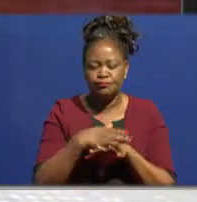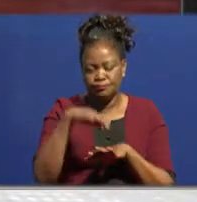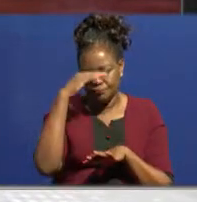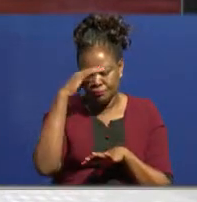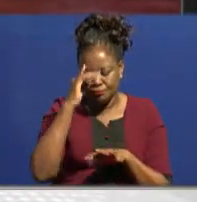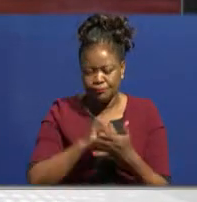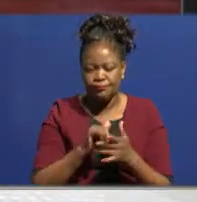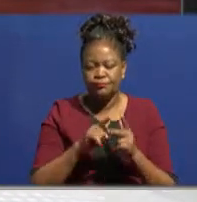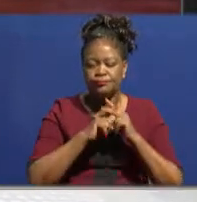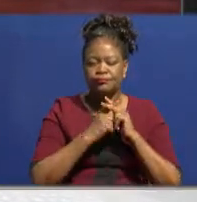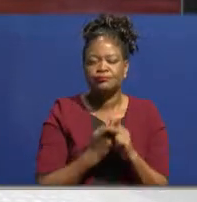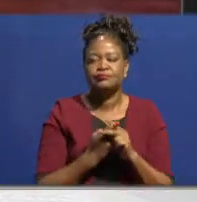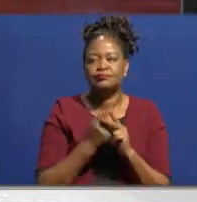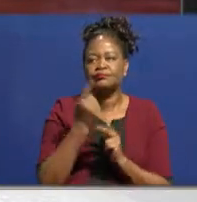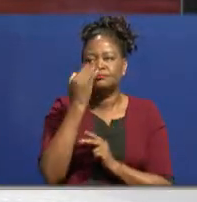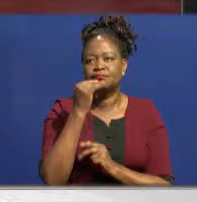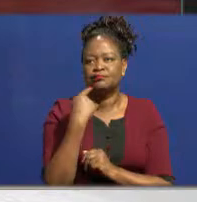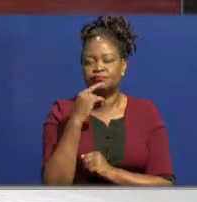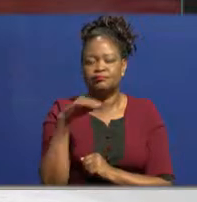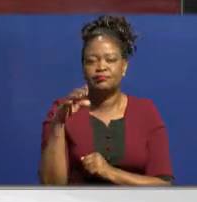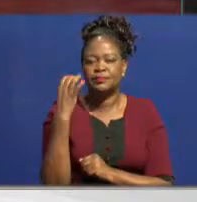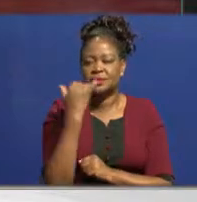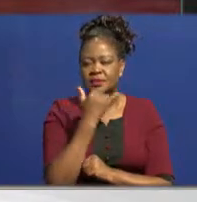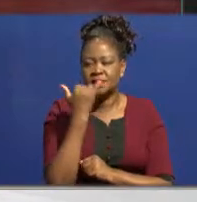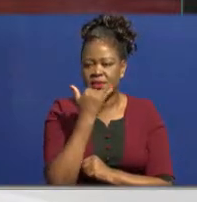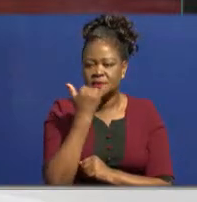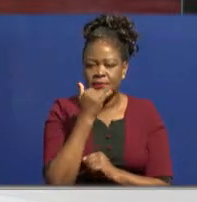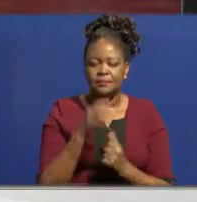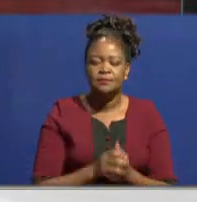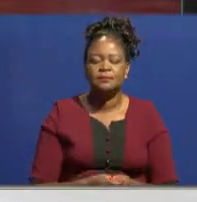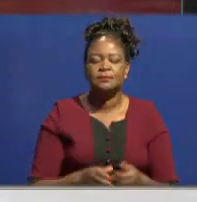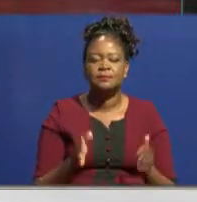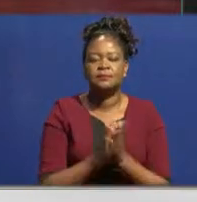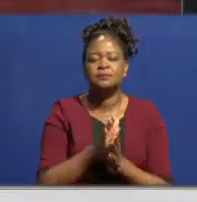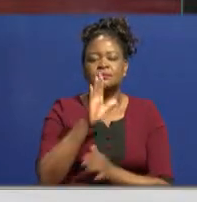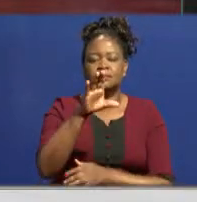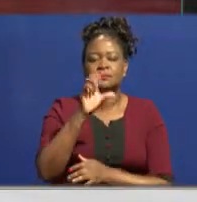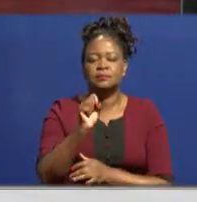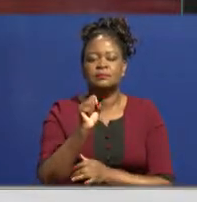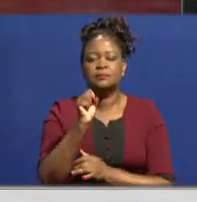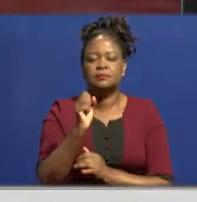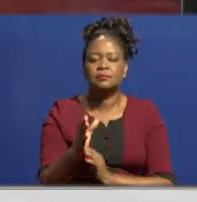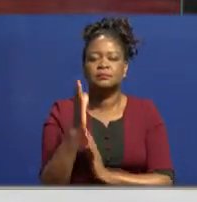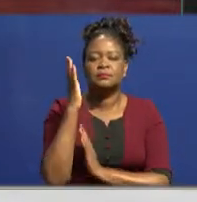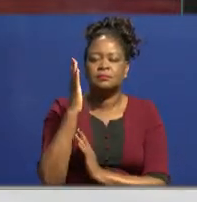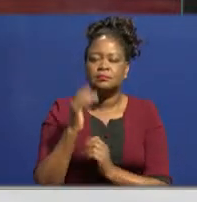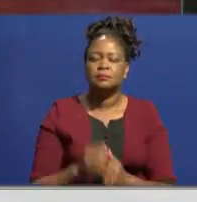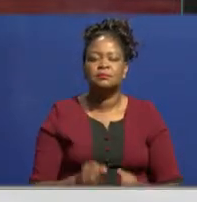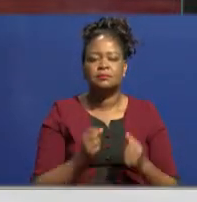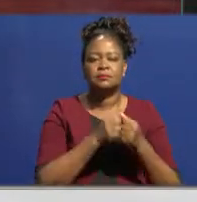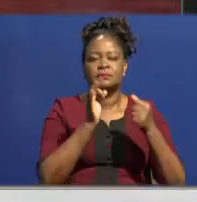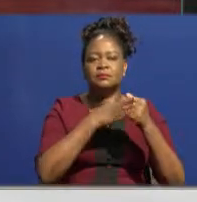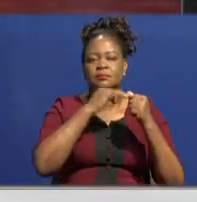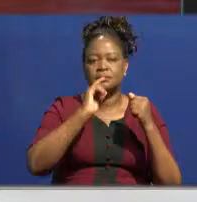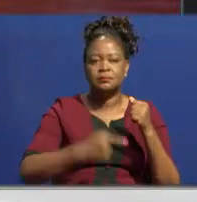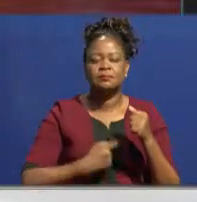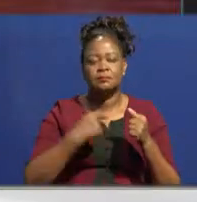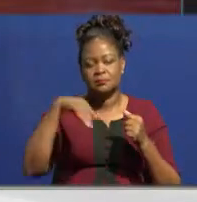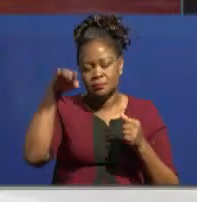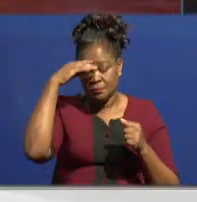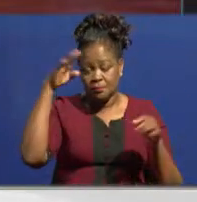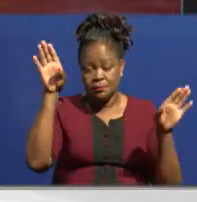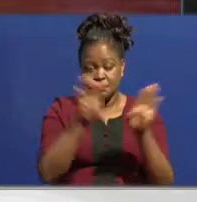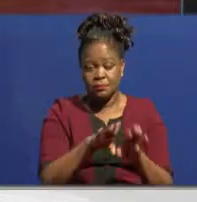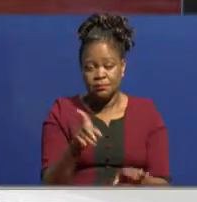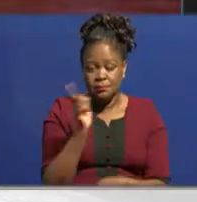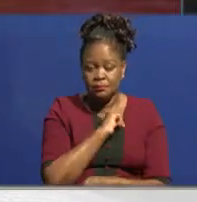spearheaded by none other than the Deputy President and the Interior CS. 18,000 pubs have been closed for